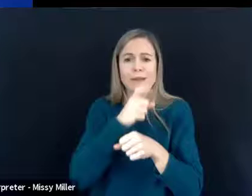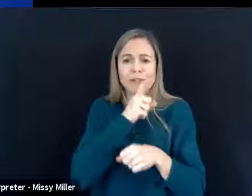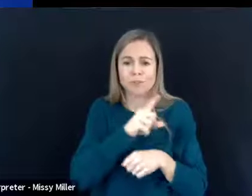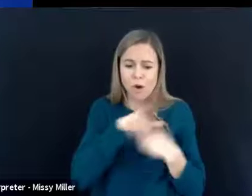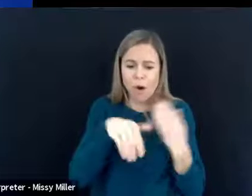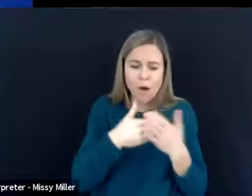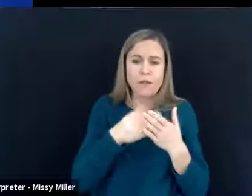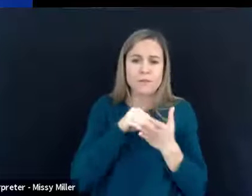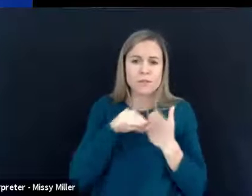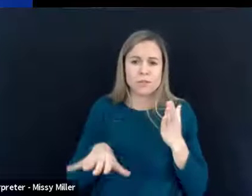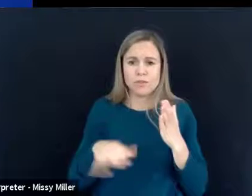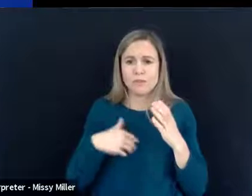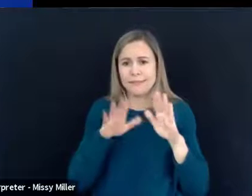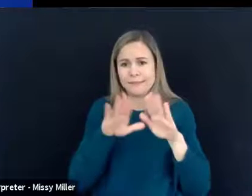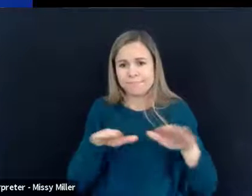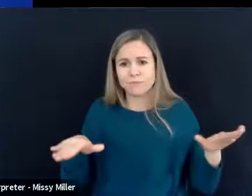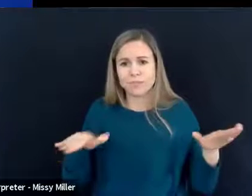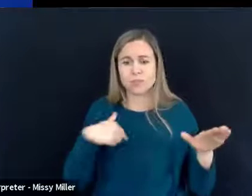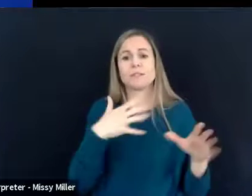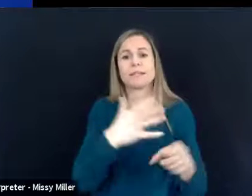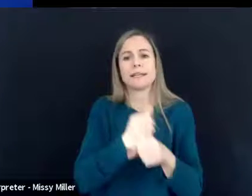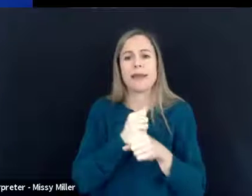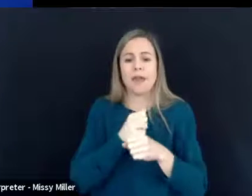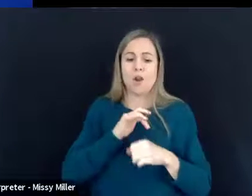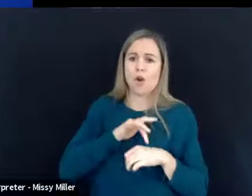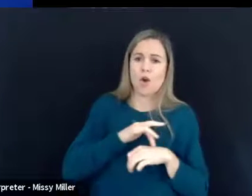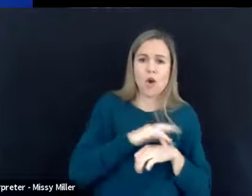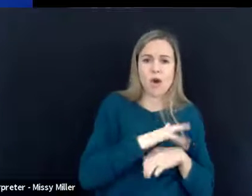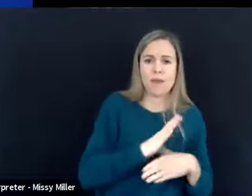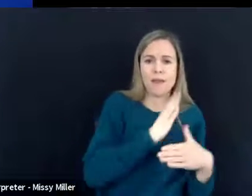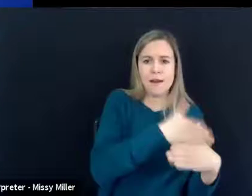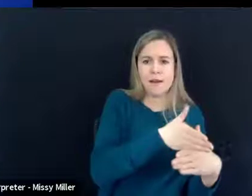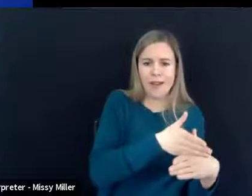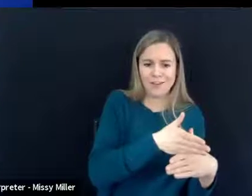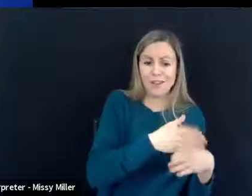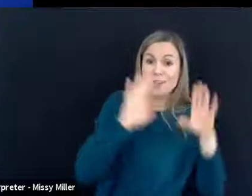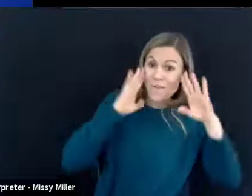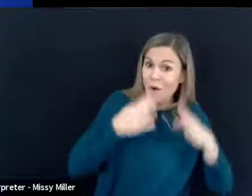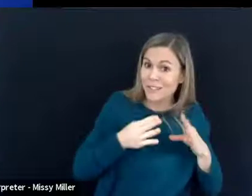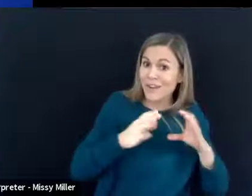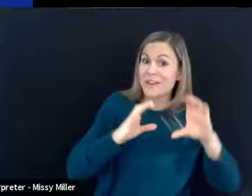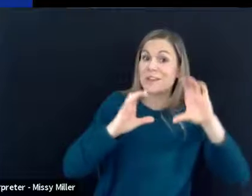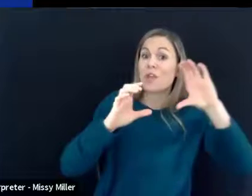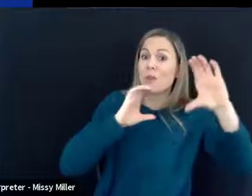that early intervention. And so they can start working on that communication